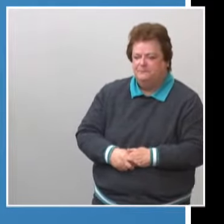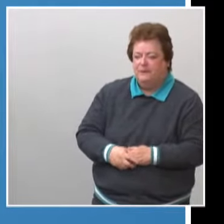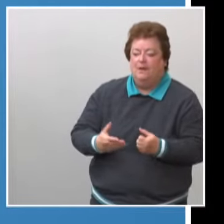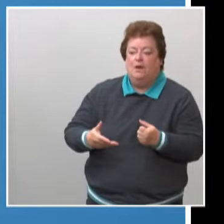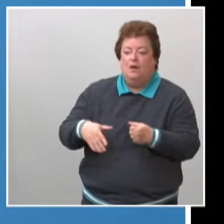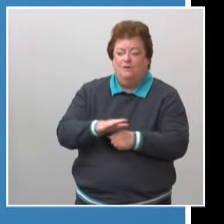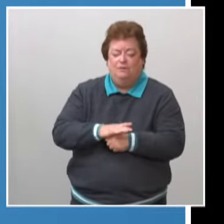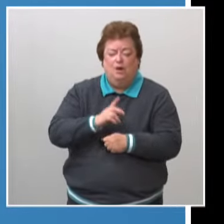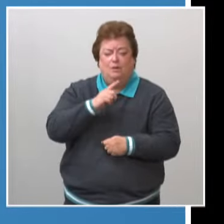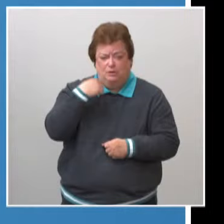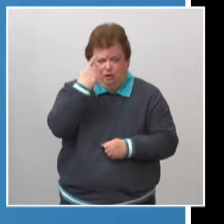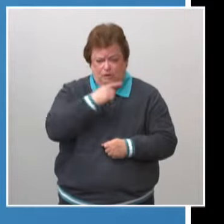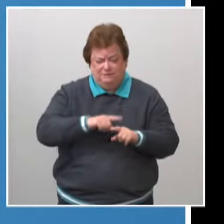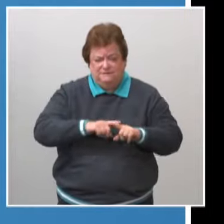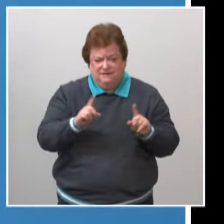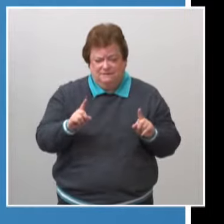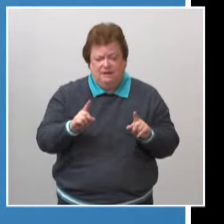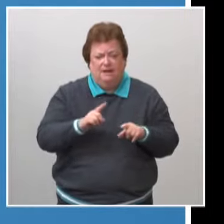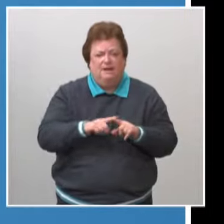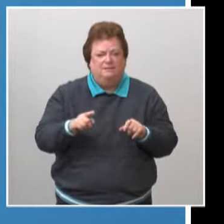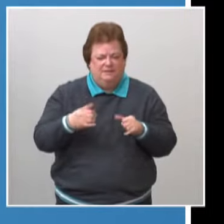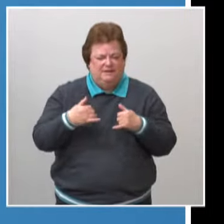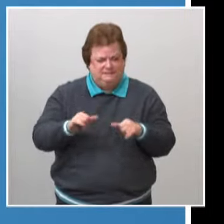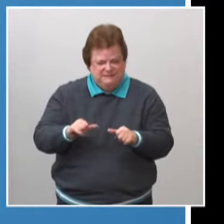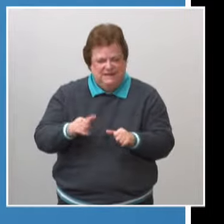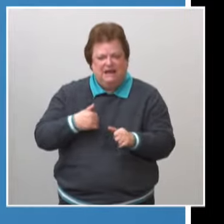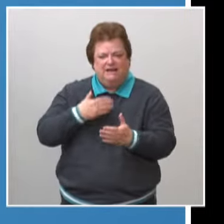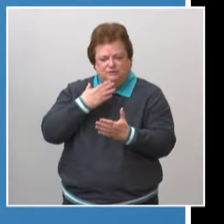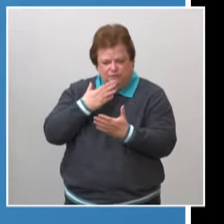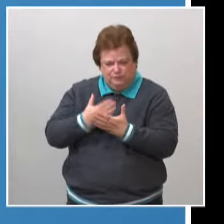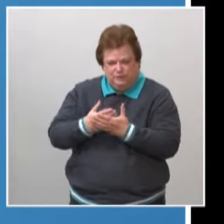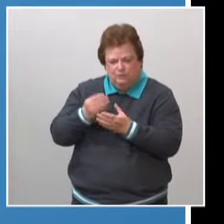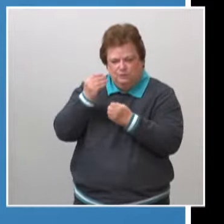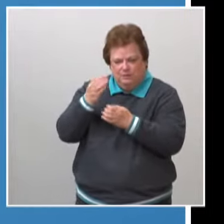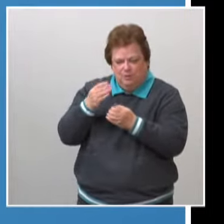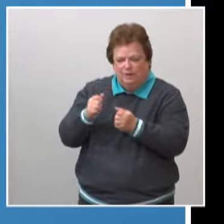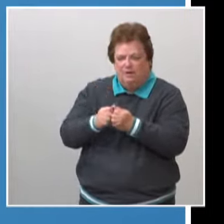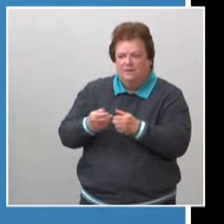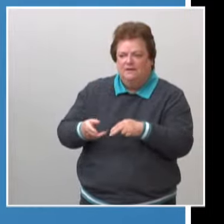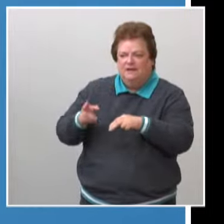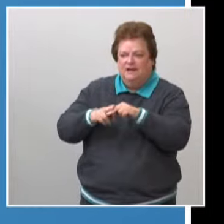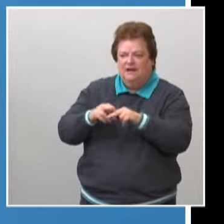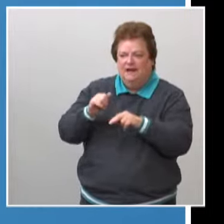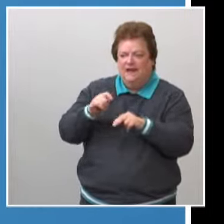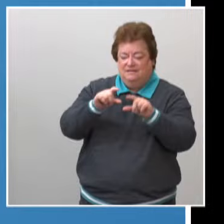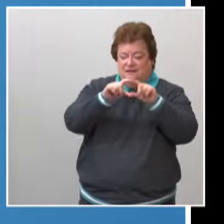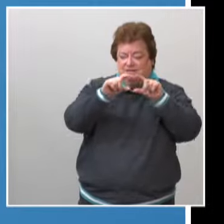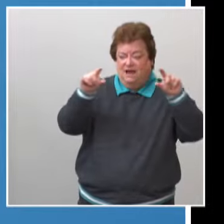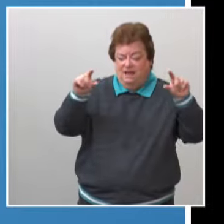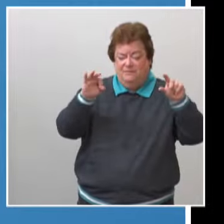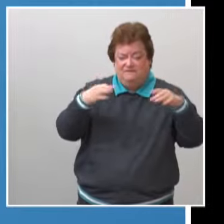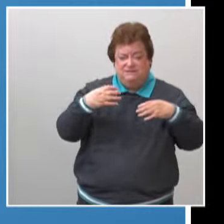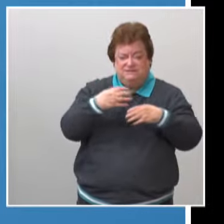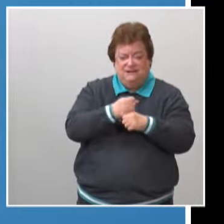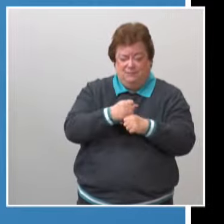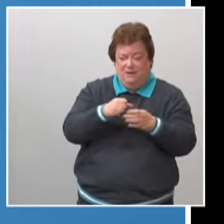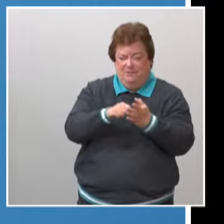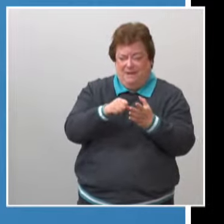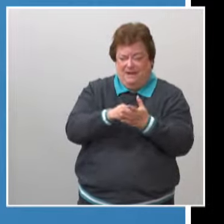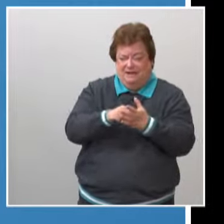Overall, it looks different, but maintains robust reporting with additional information. At the top of this summary page, you